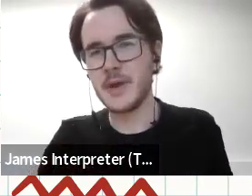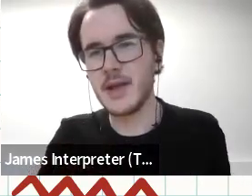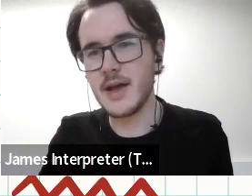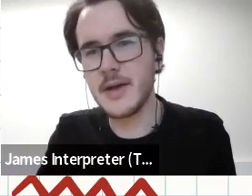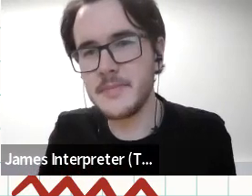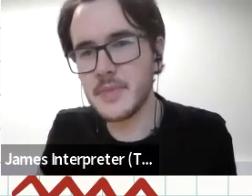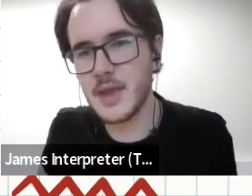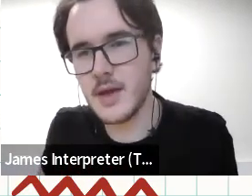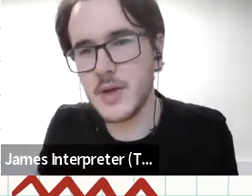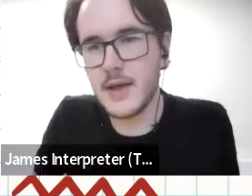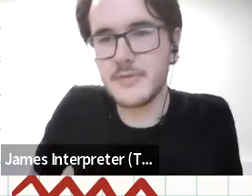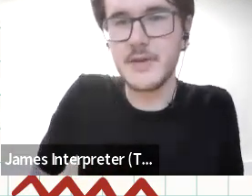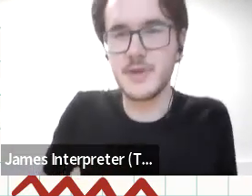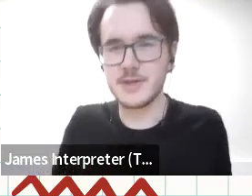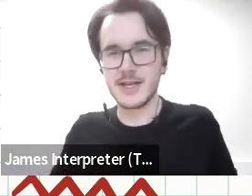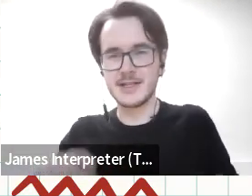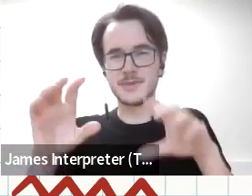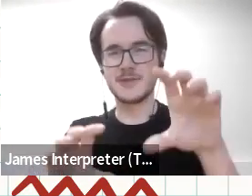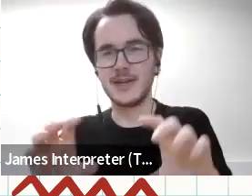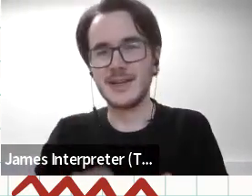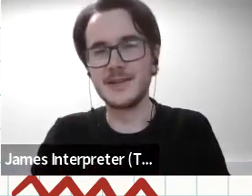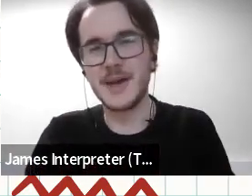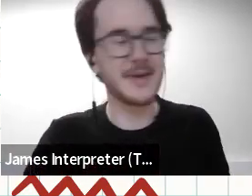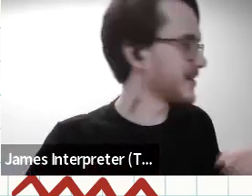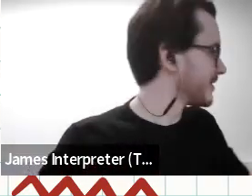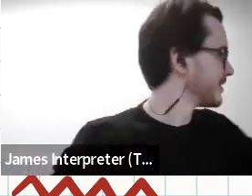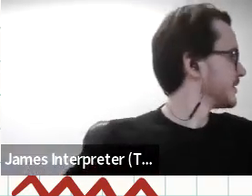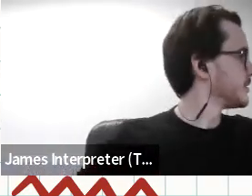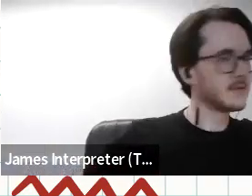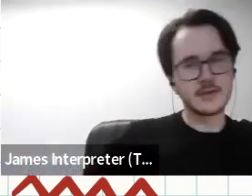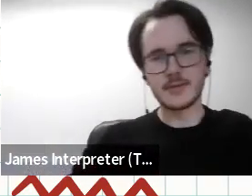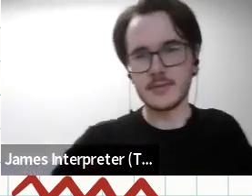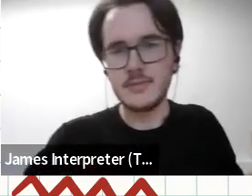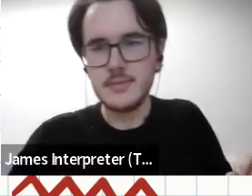Hello, everybody. Okay, I've now changed my screen a little bit better.